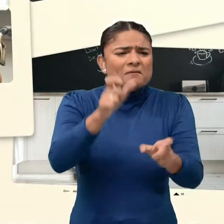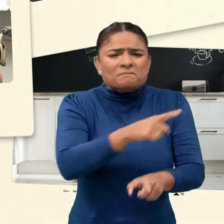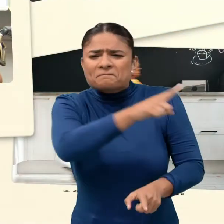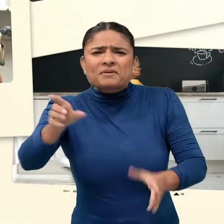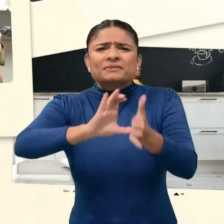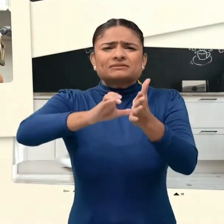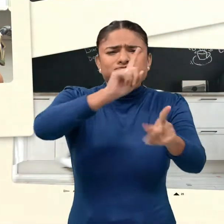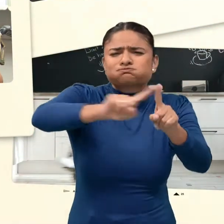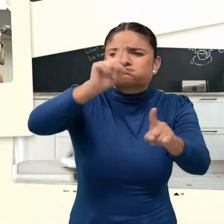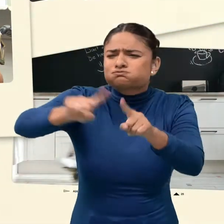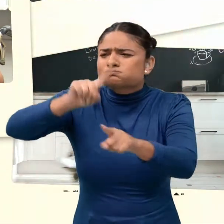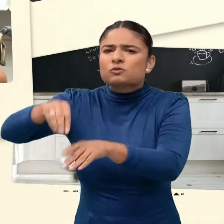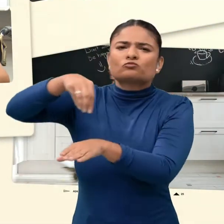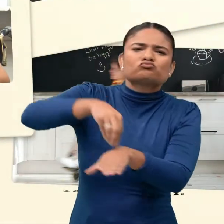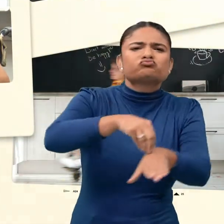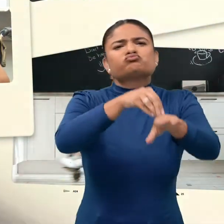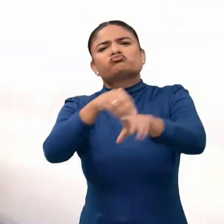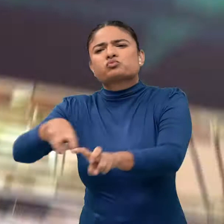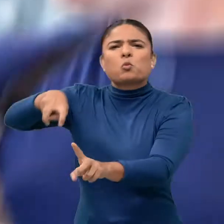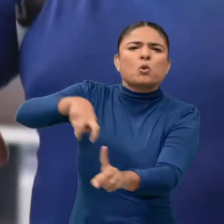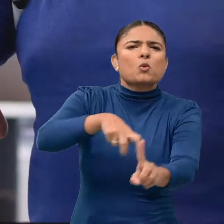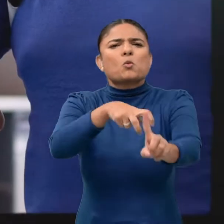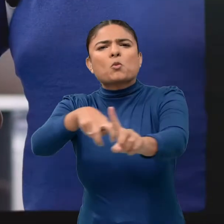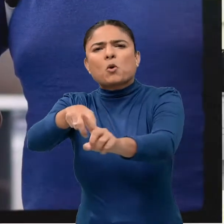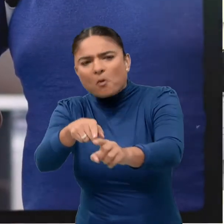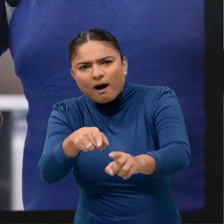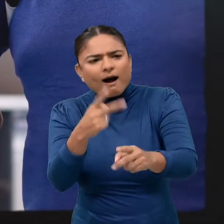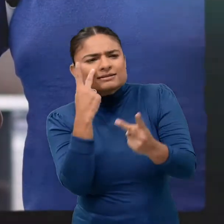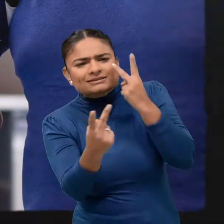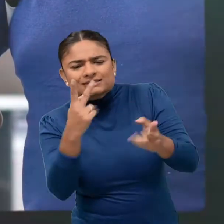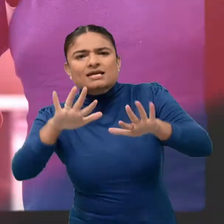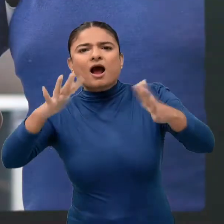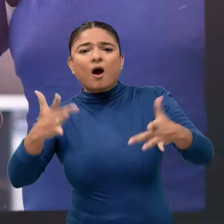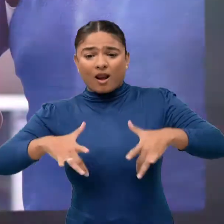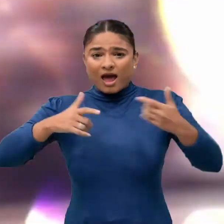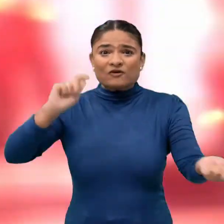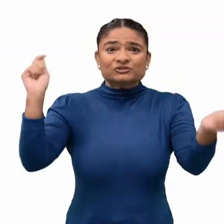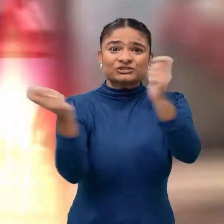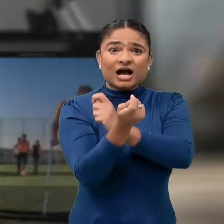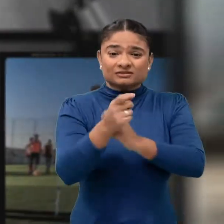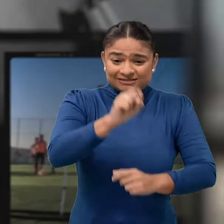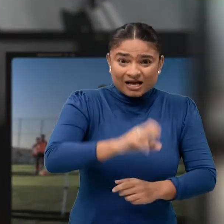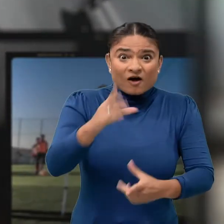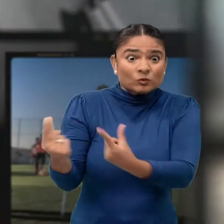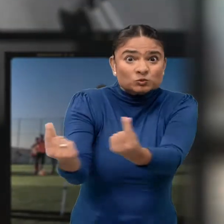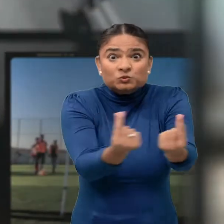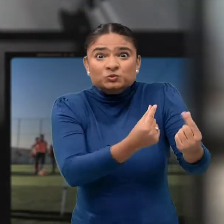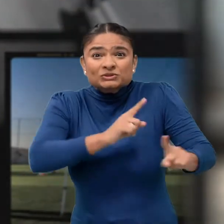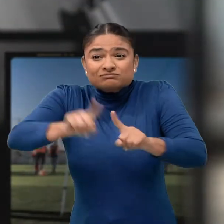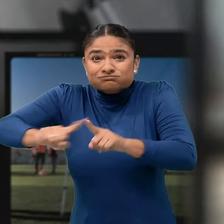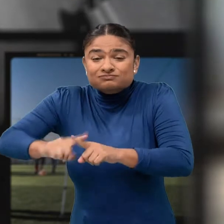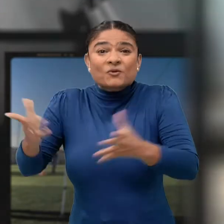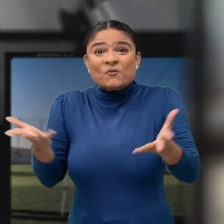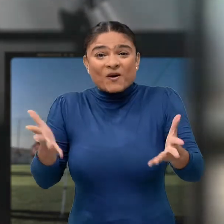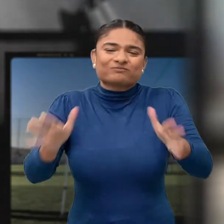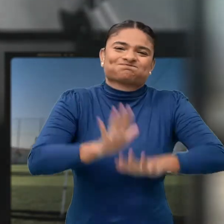Activated takes us on a journey of taking lessons from persons with disabilities in how we must do things differently to unleash the contributions